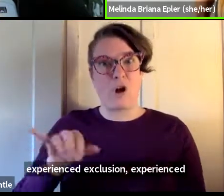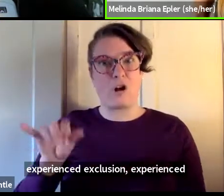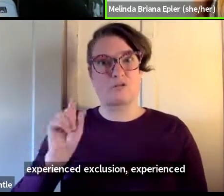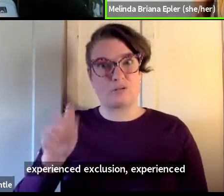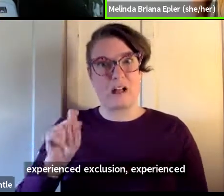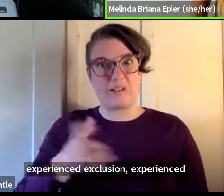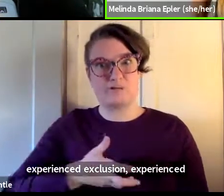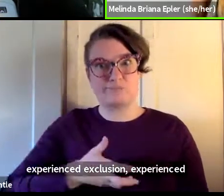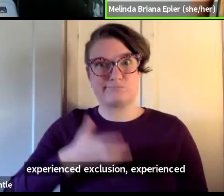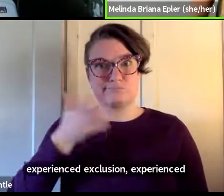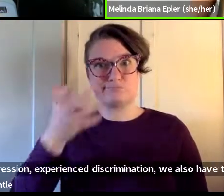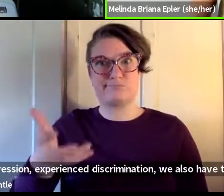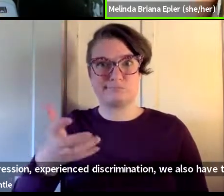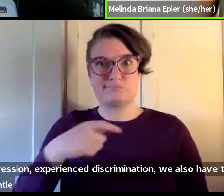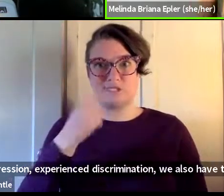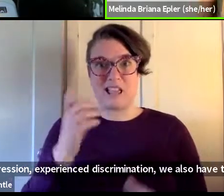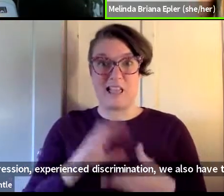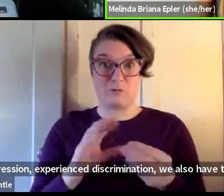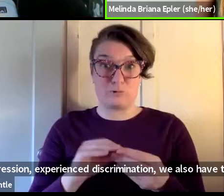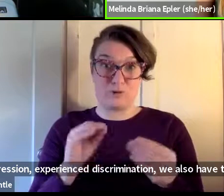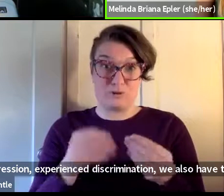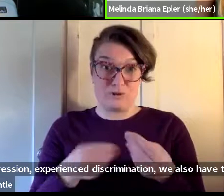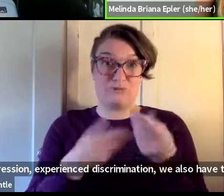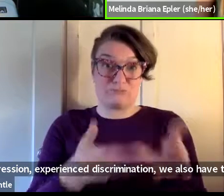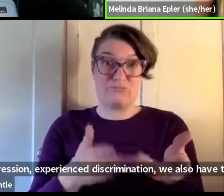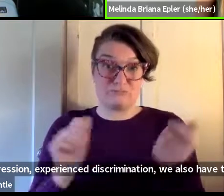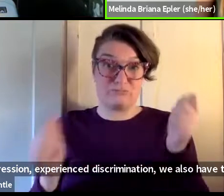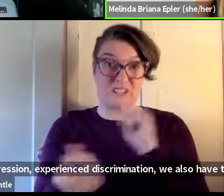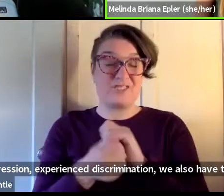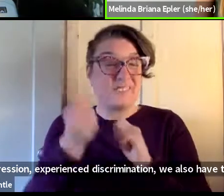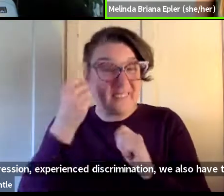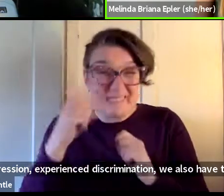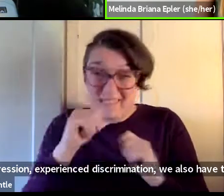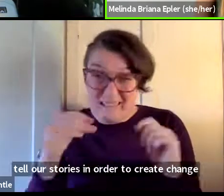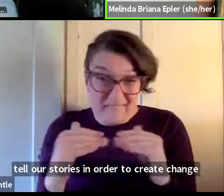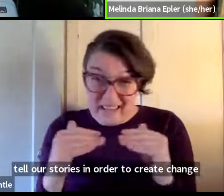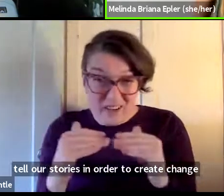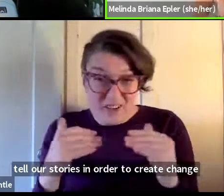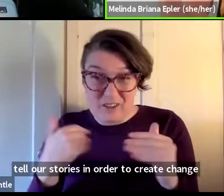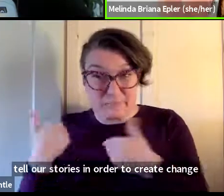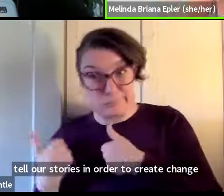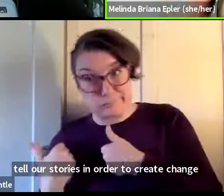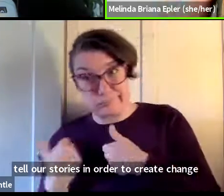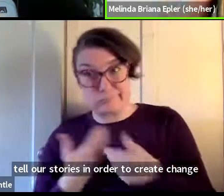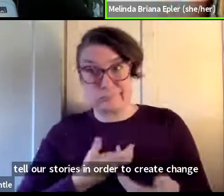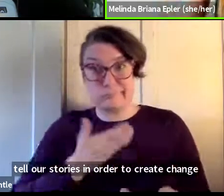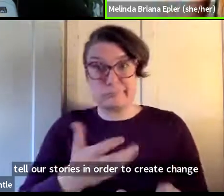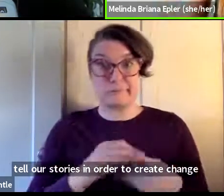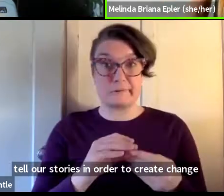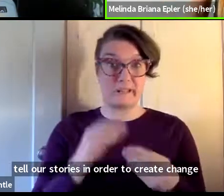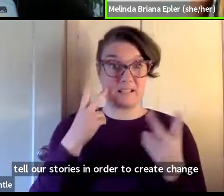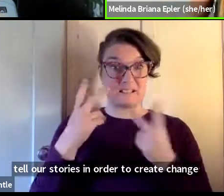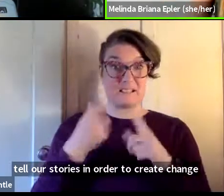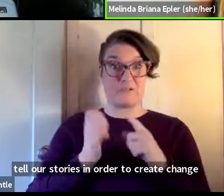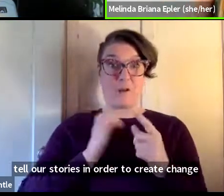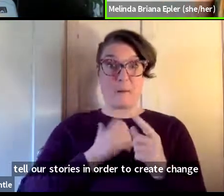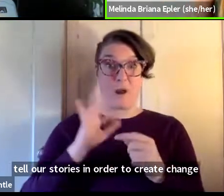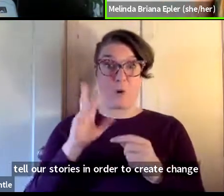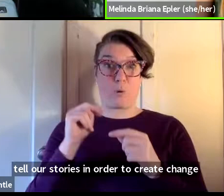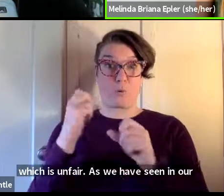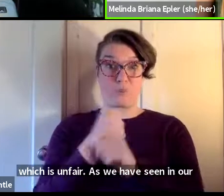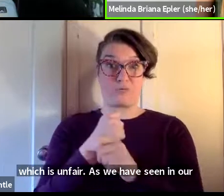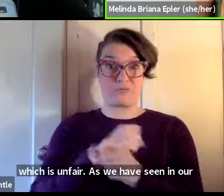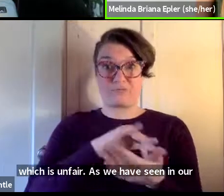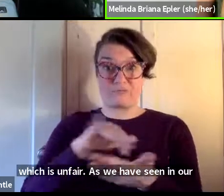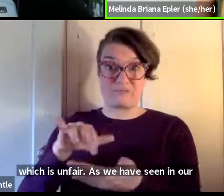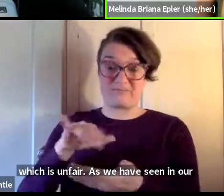stories in order to create change, which is unfair. And as we've seen in our data, it's the way that